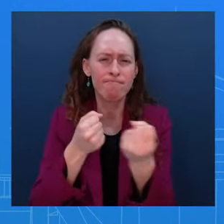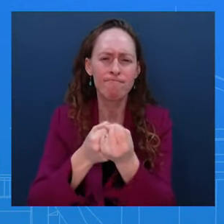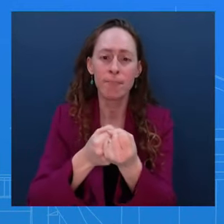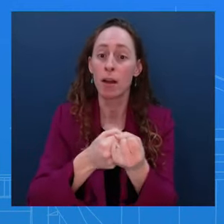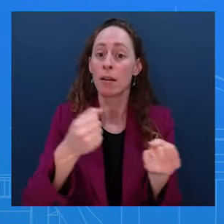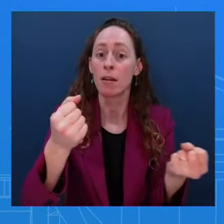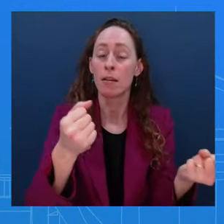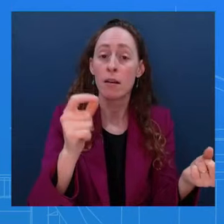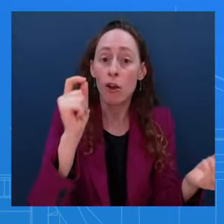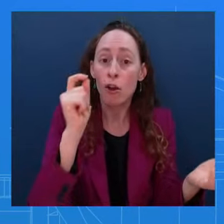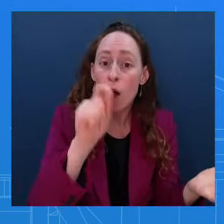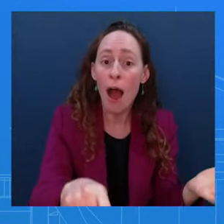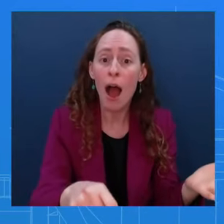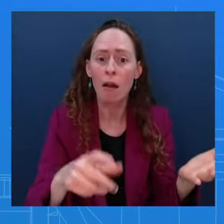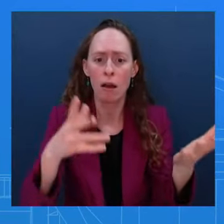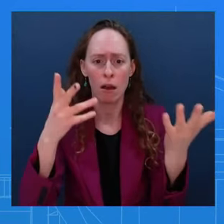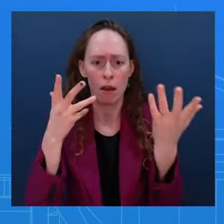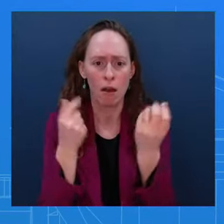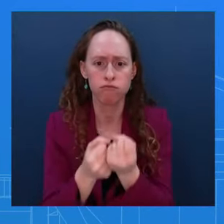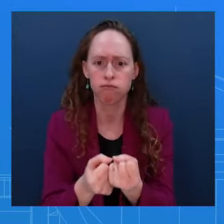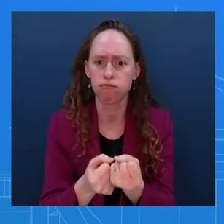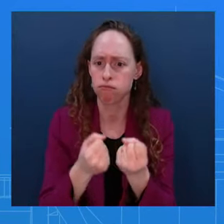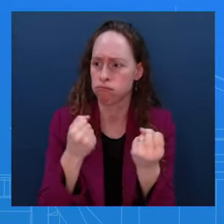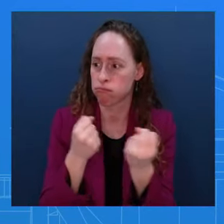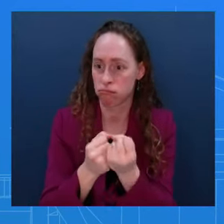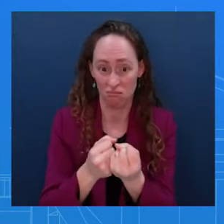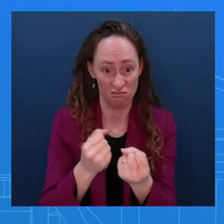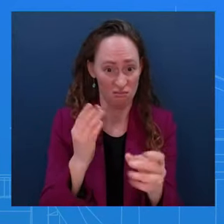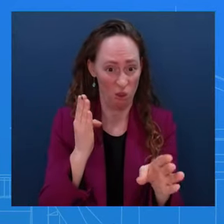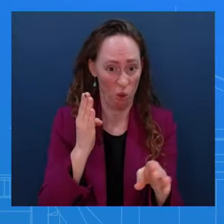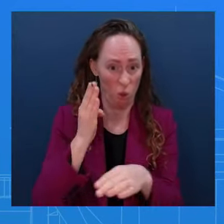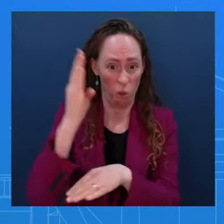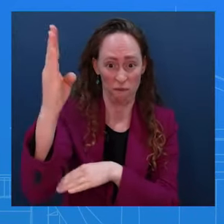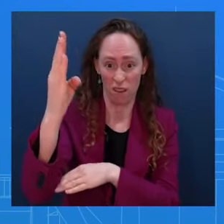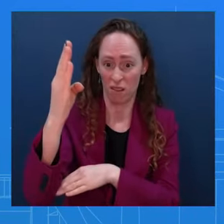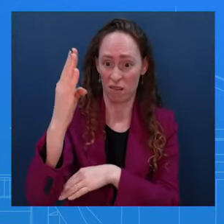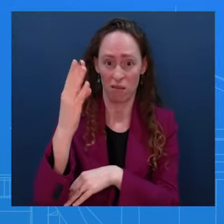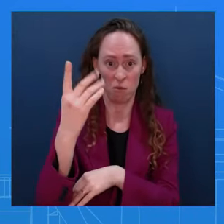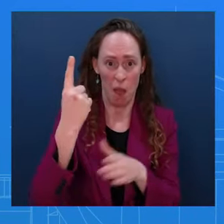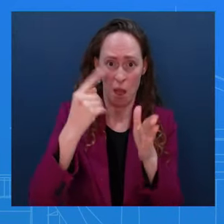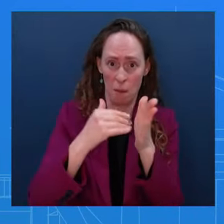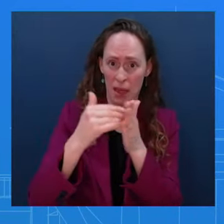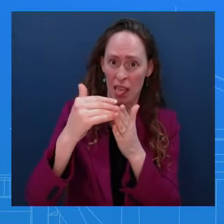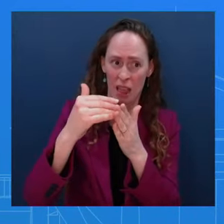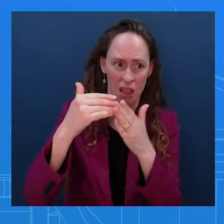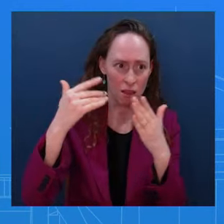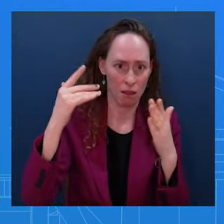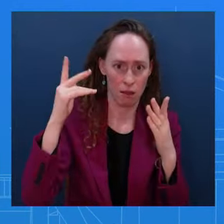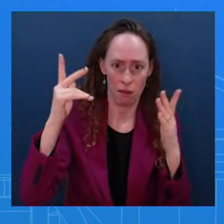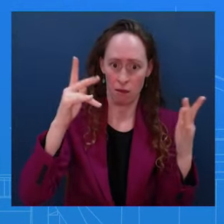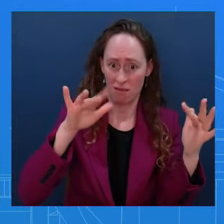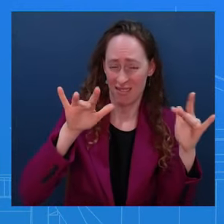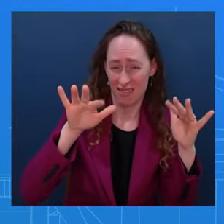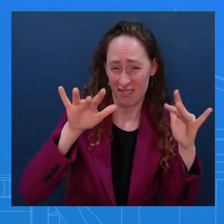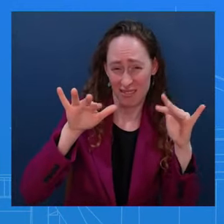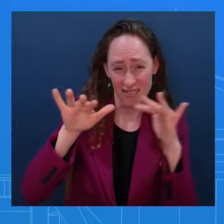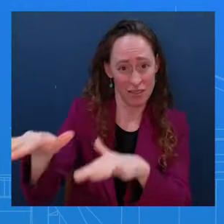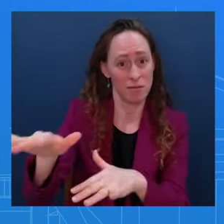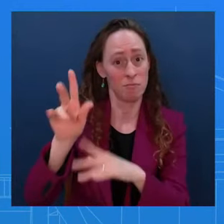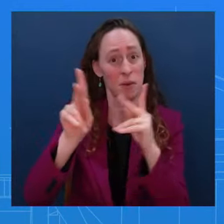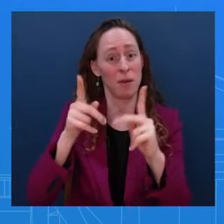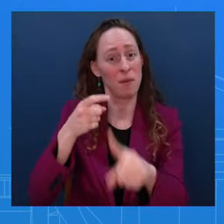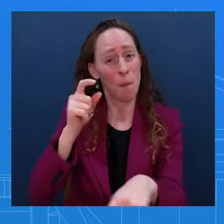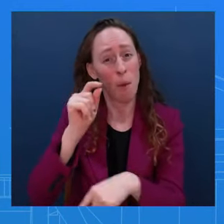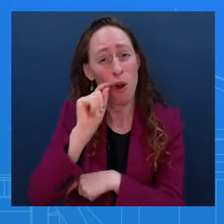million, I think it's 1.5 million Ukrainian citizens on their soil. They've been generous, they've been spirited, they have been strident